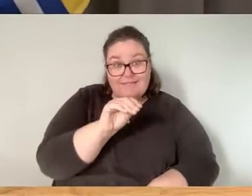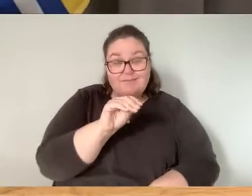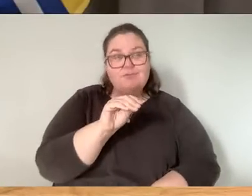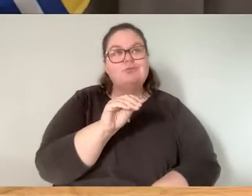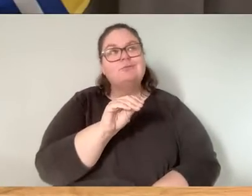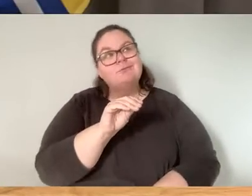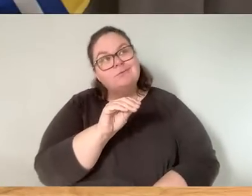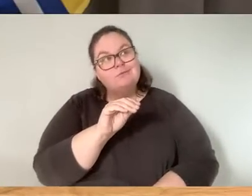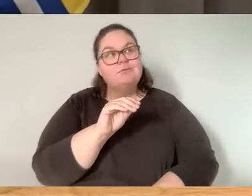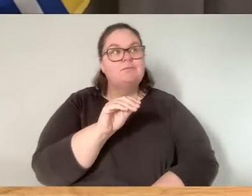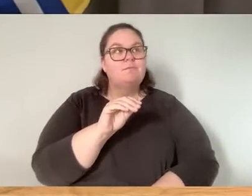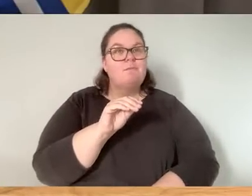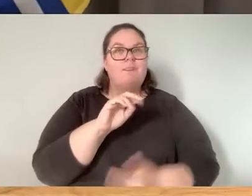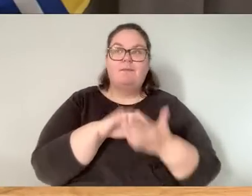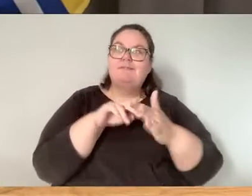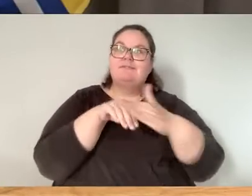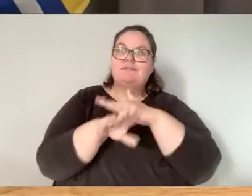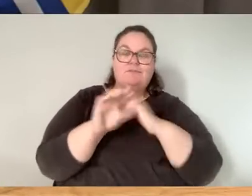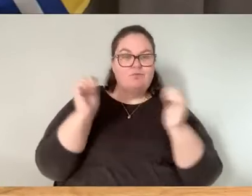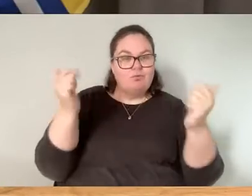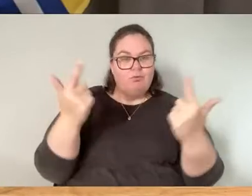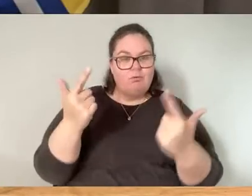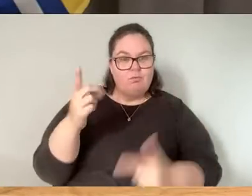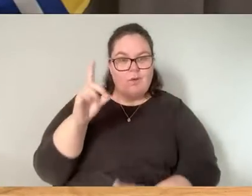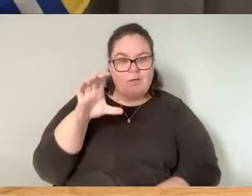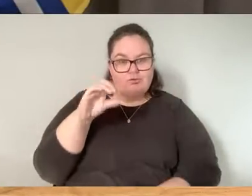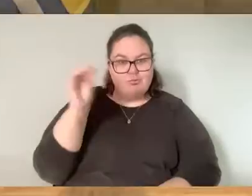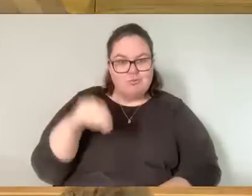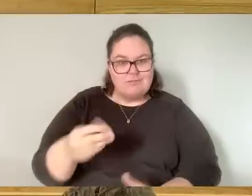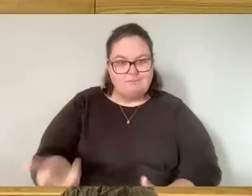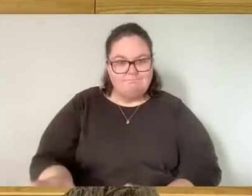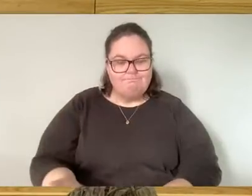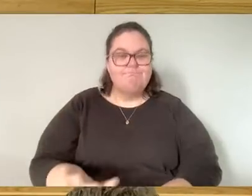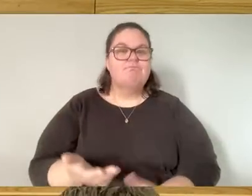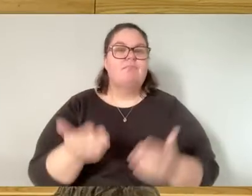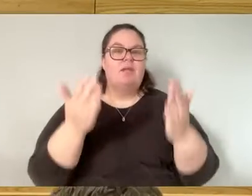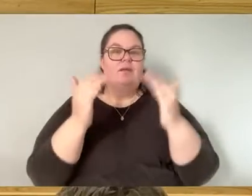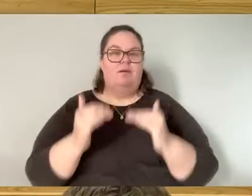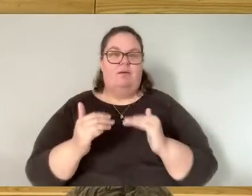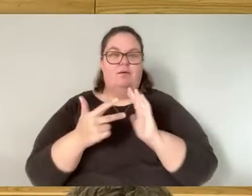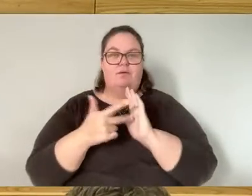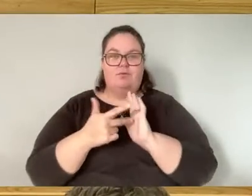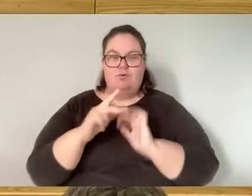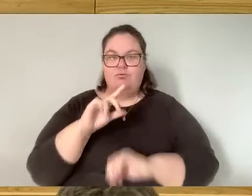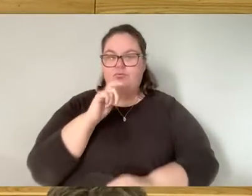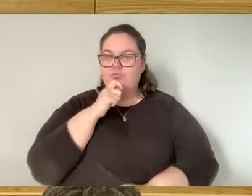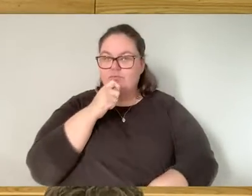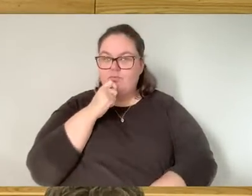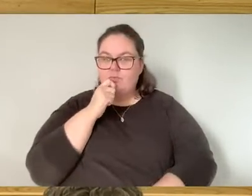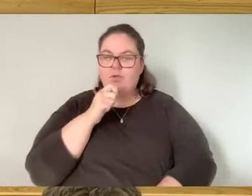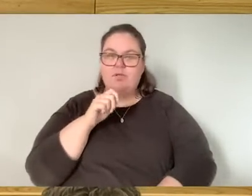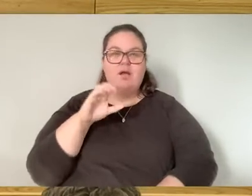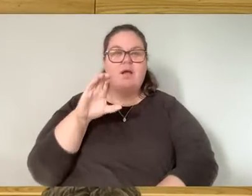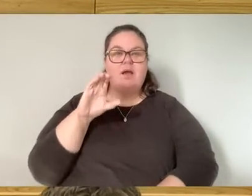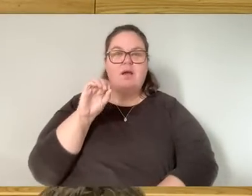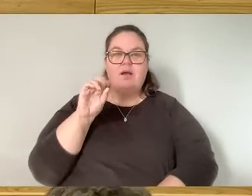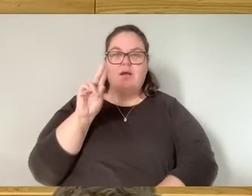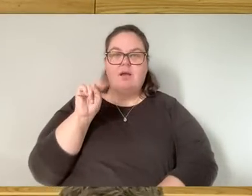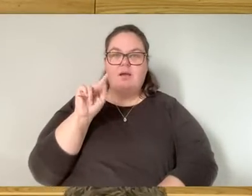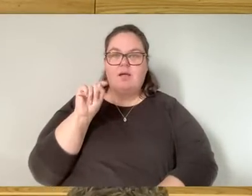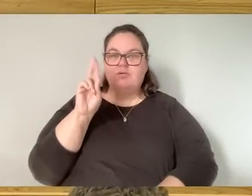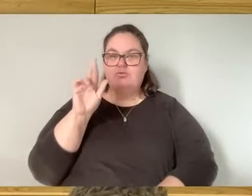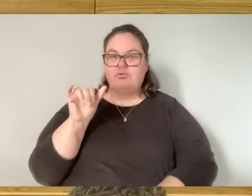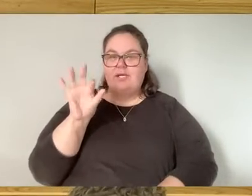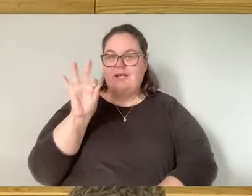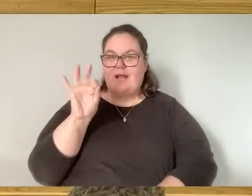is accessibility for all. To Brian Tate with Country 94. Mr. Tate.